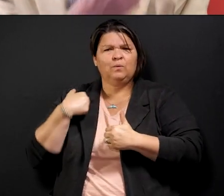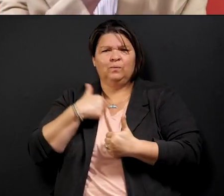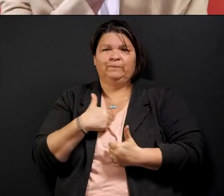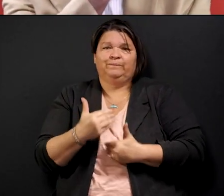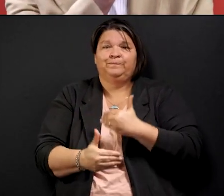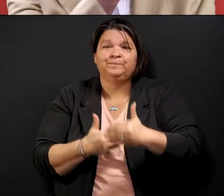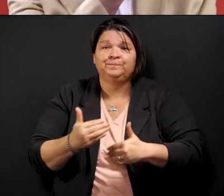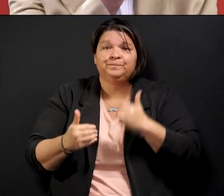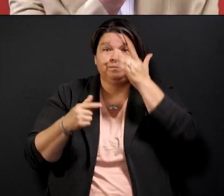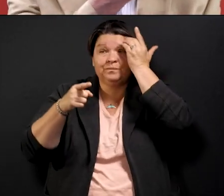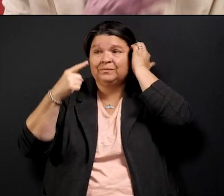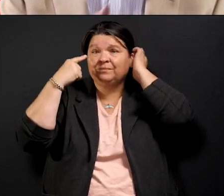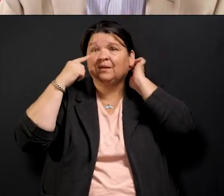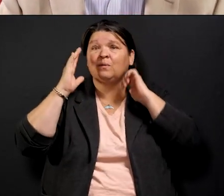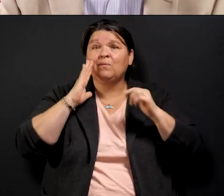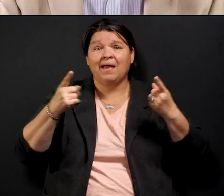looking